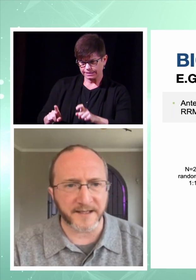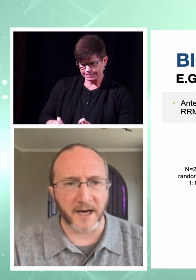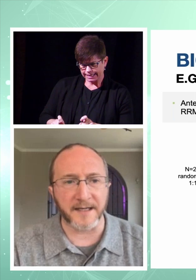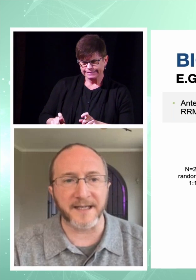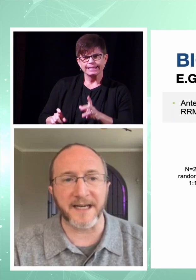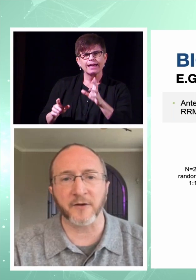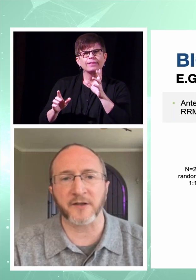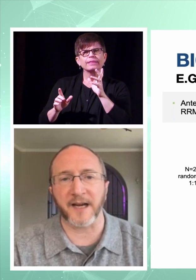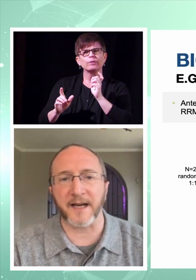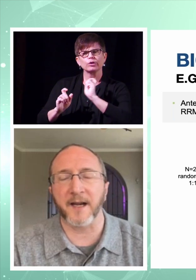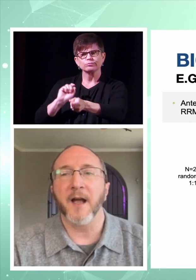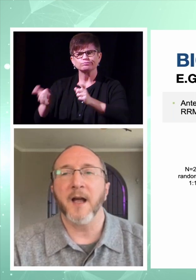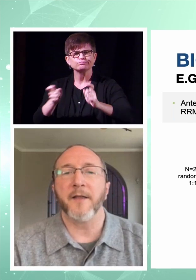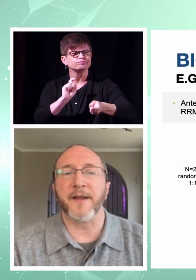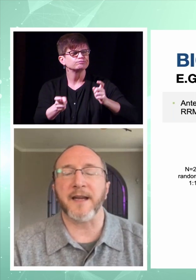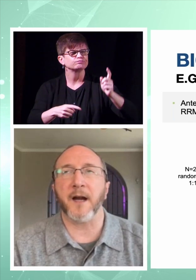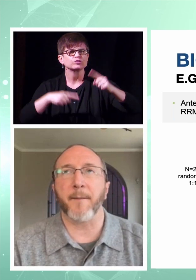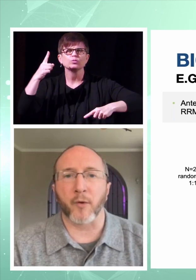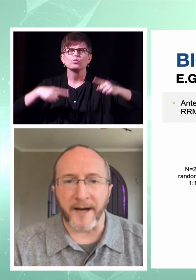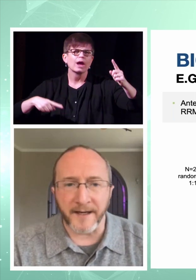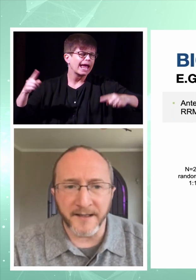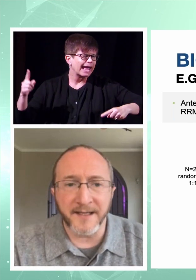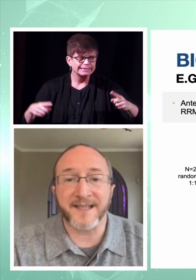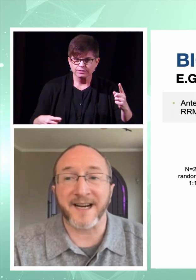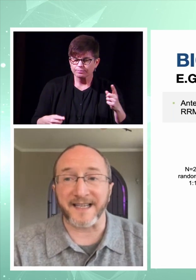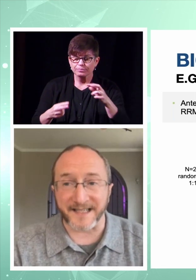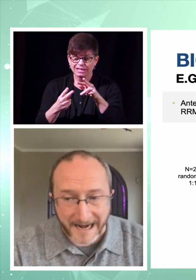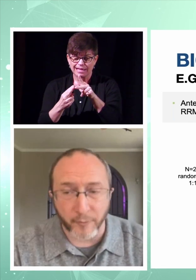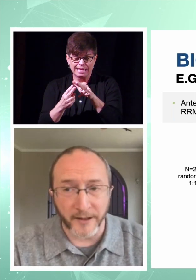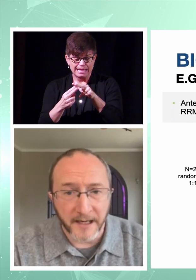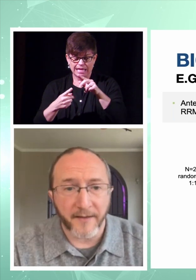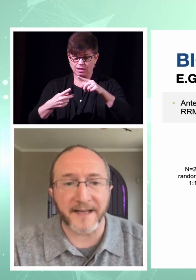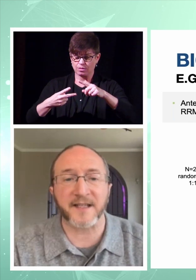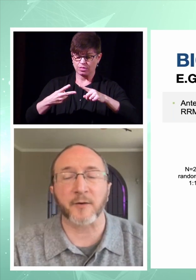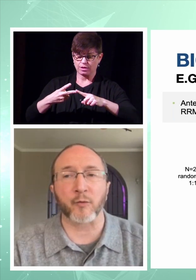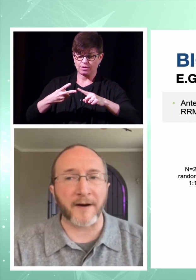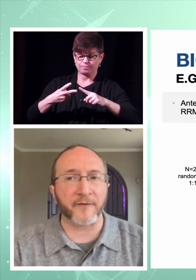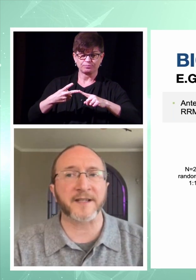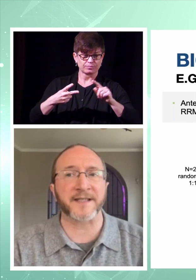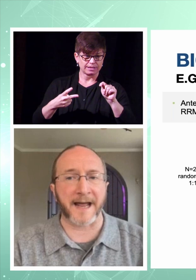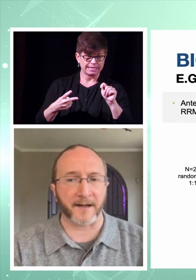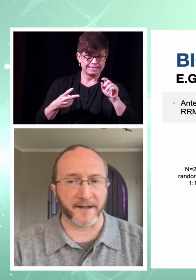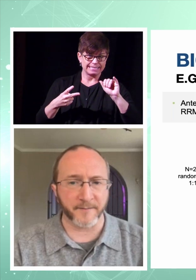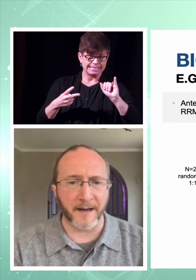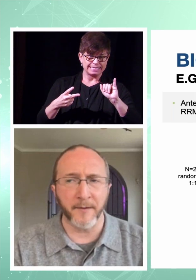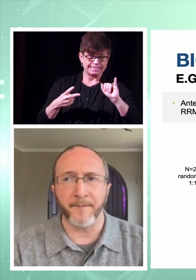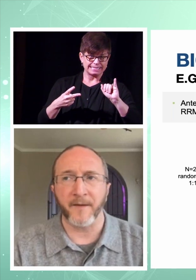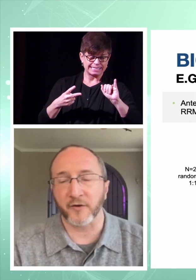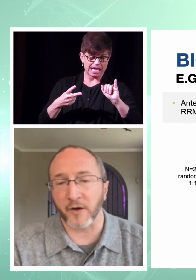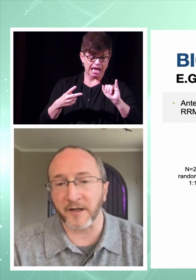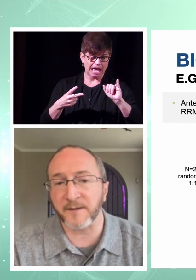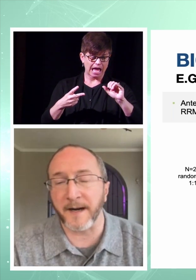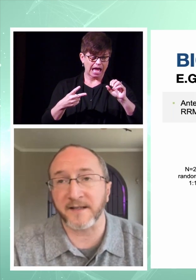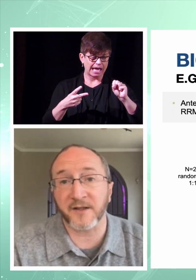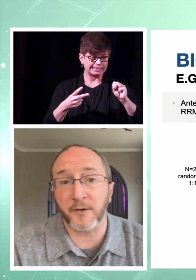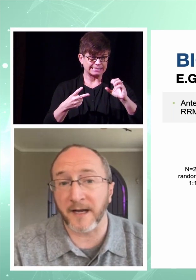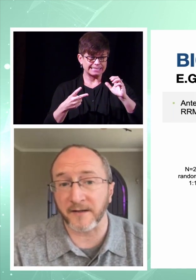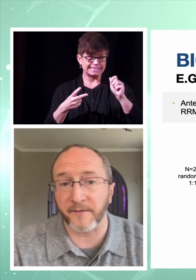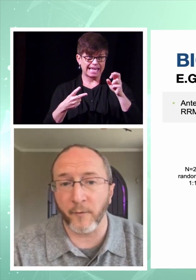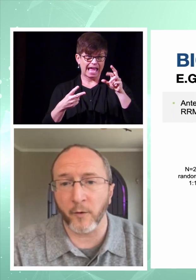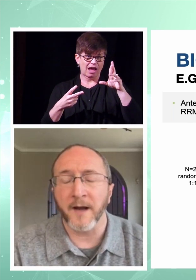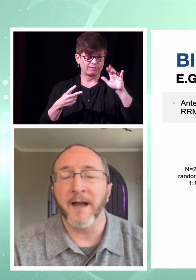randomly assigned to either take the branded Tysabri, that's the reference natalizumab, the drug that's been out